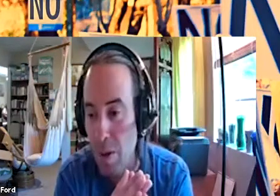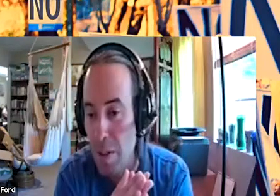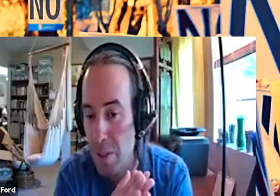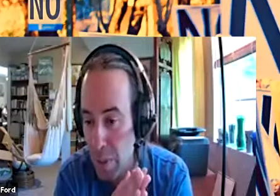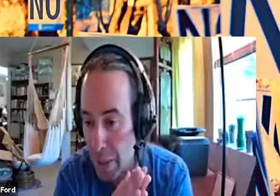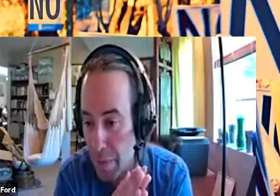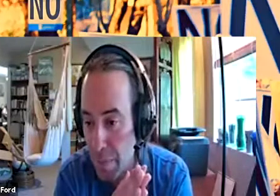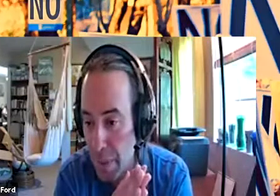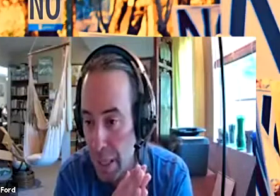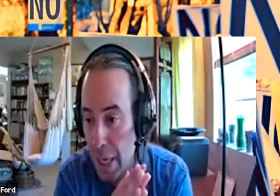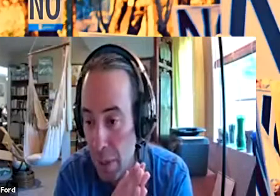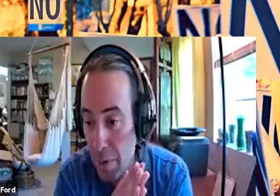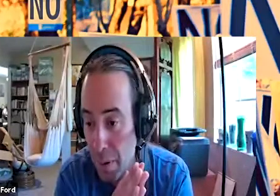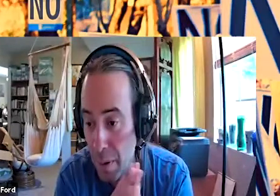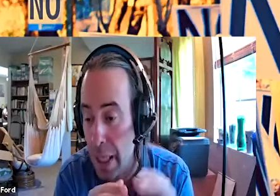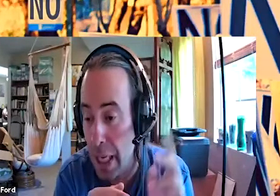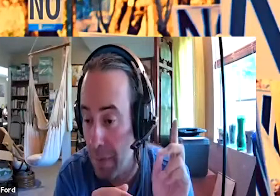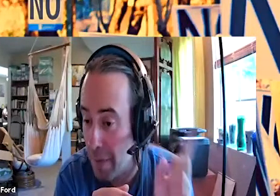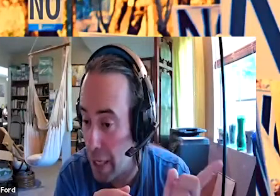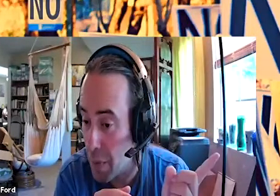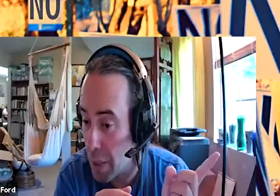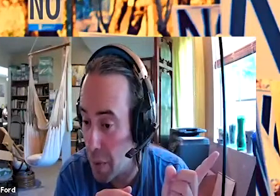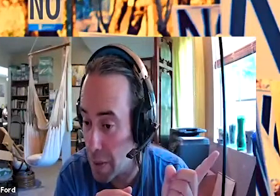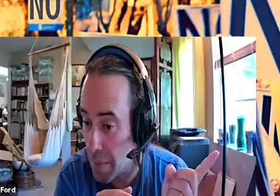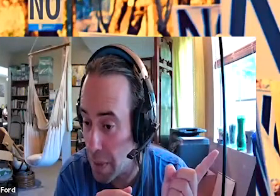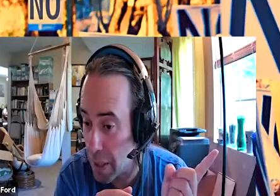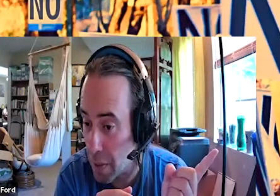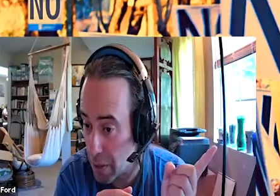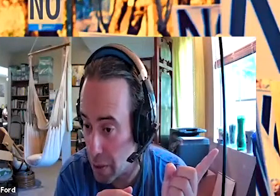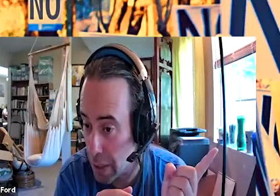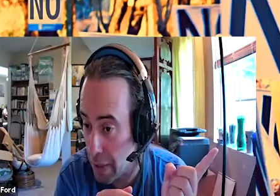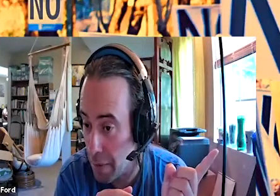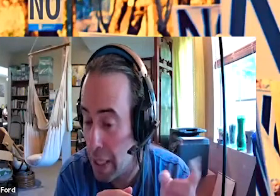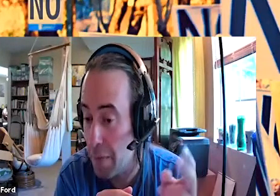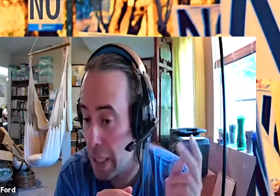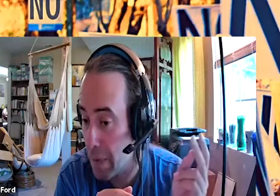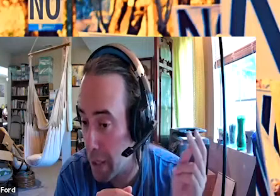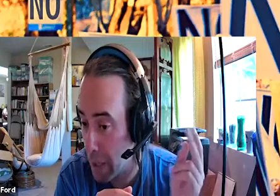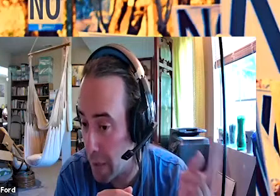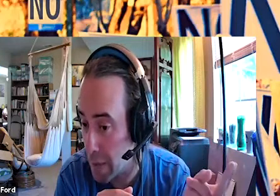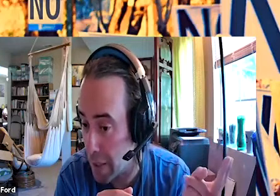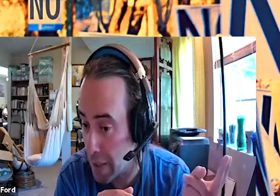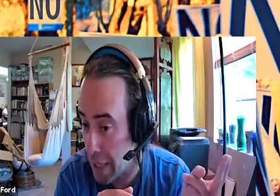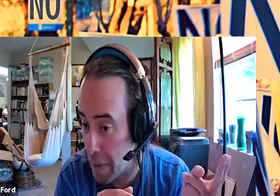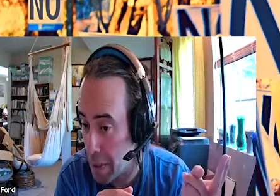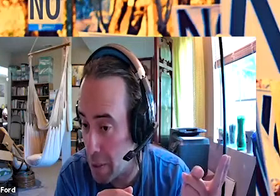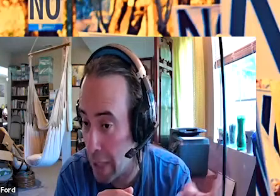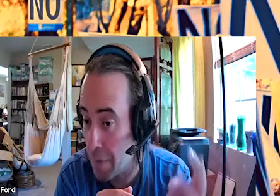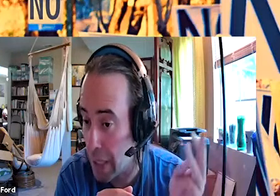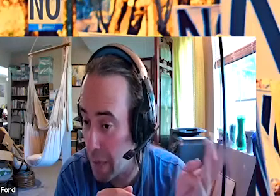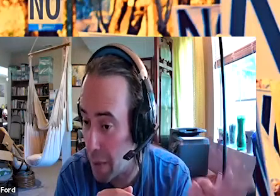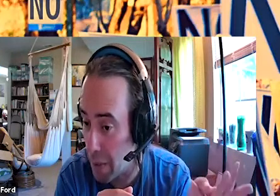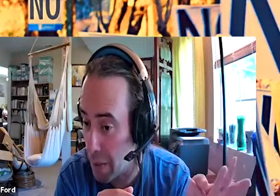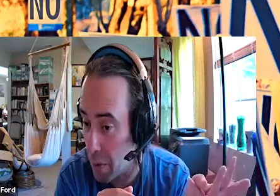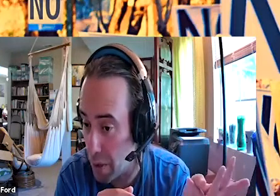that's hard to grieve. However, if they evaluate you on something that they shouldn't have, if they evaluate you outside of the time that they should